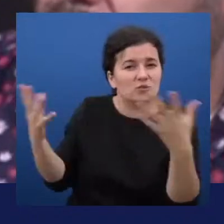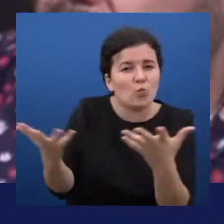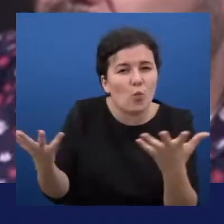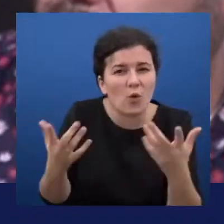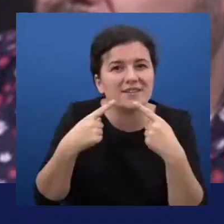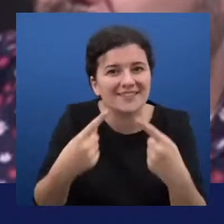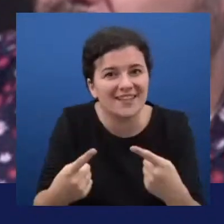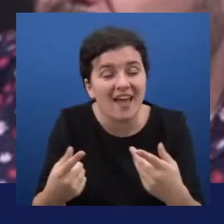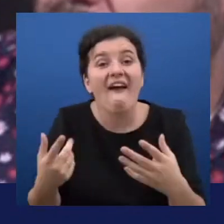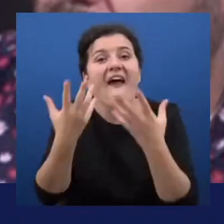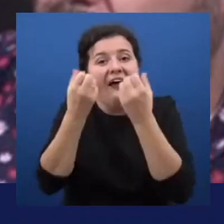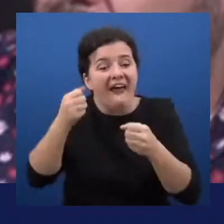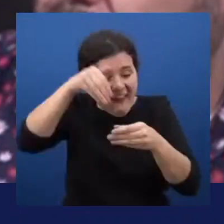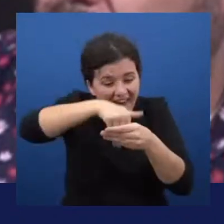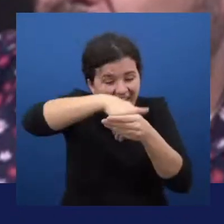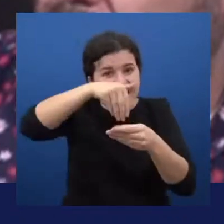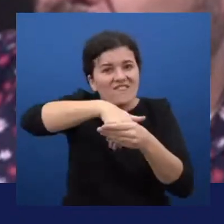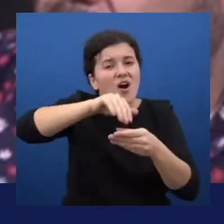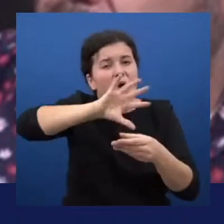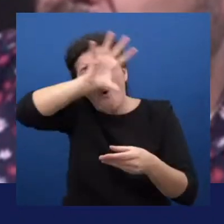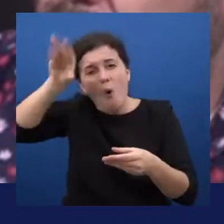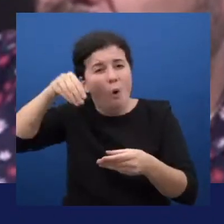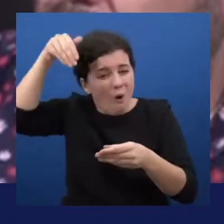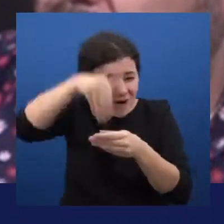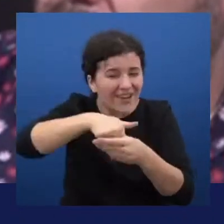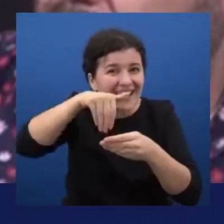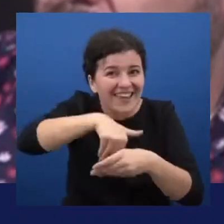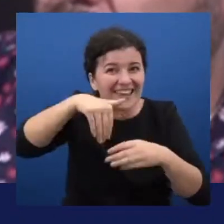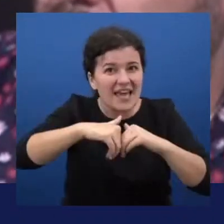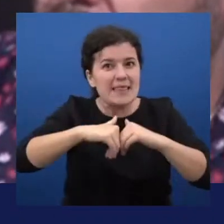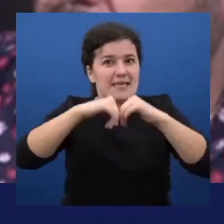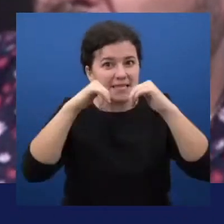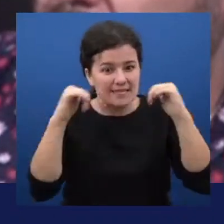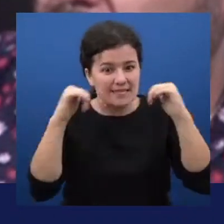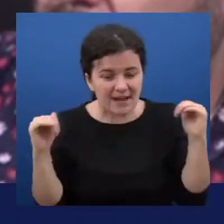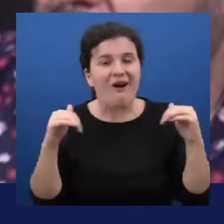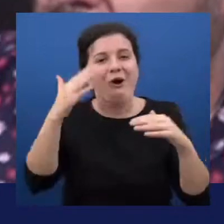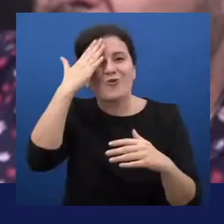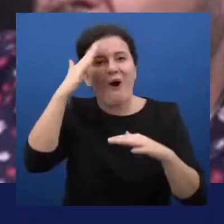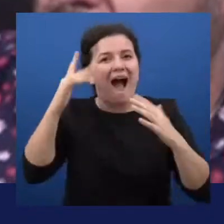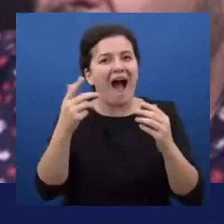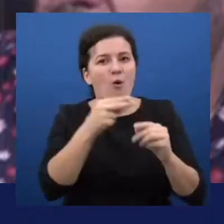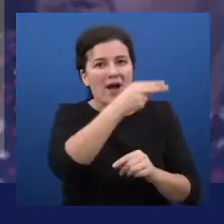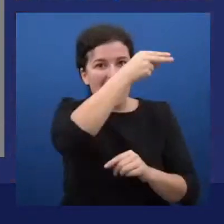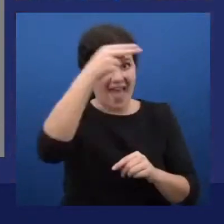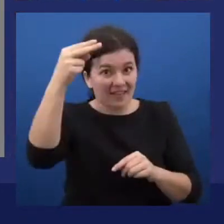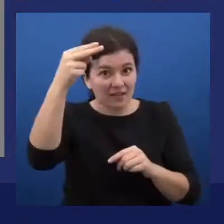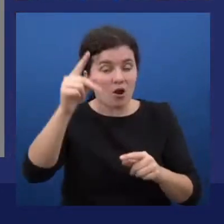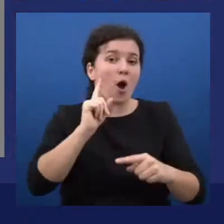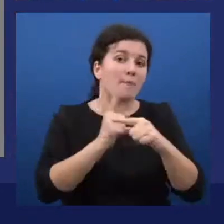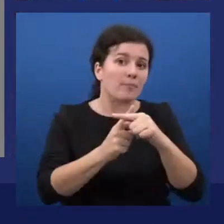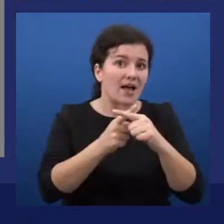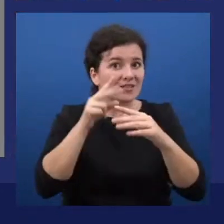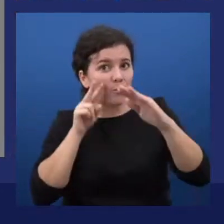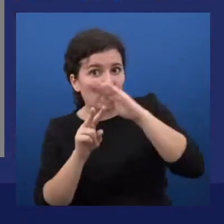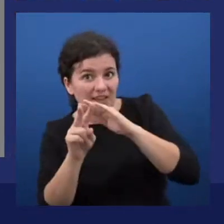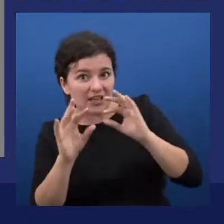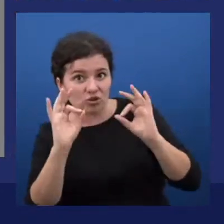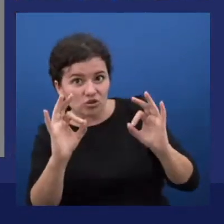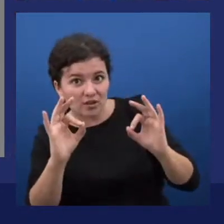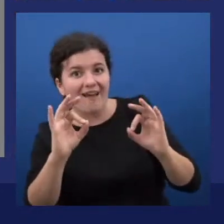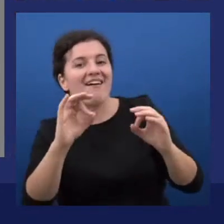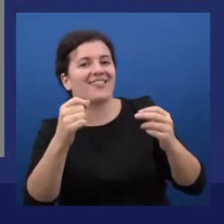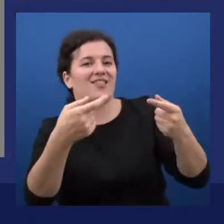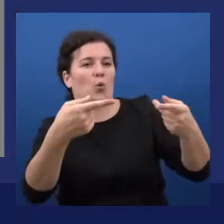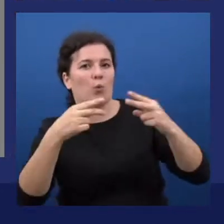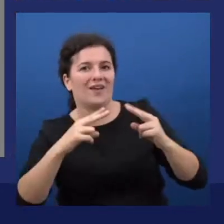the endpoint and give it the right header information and the prediction key, and you will get your answer back in your application.